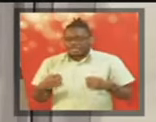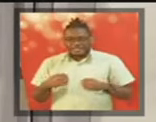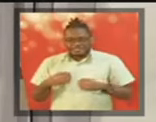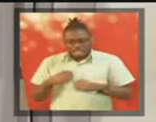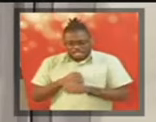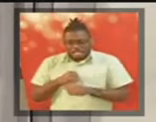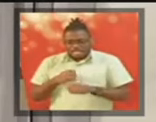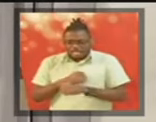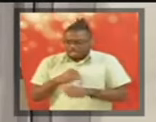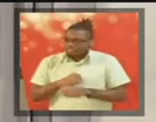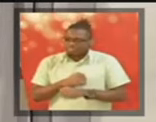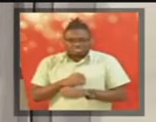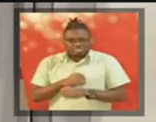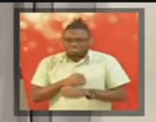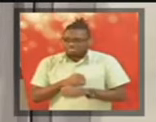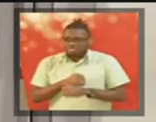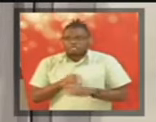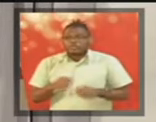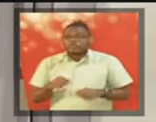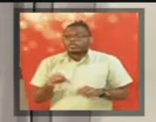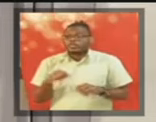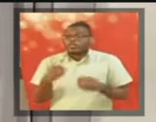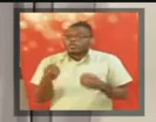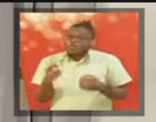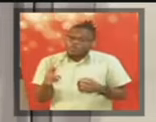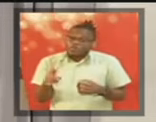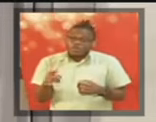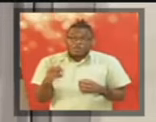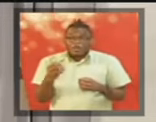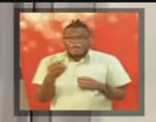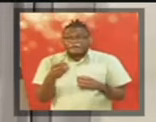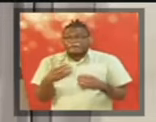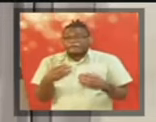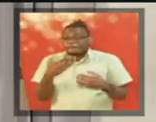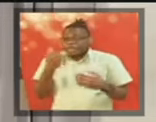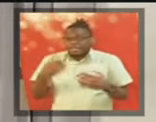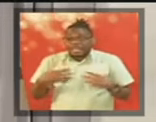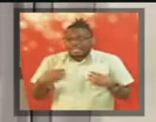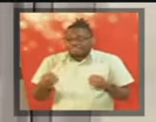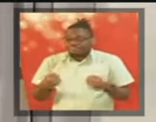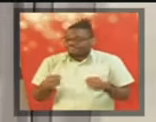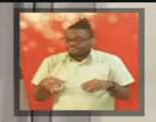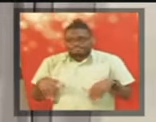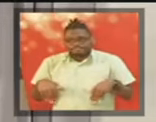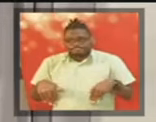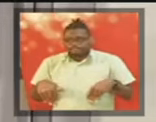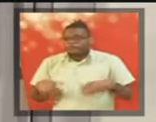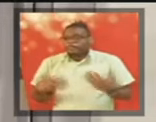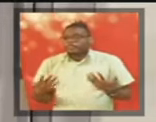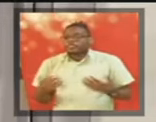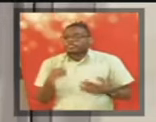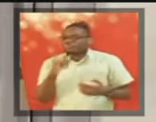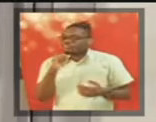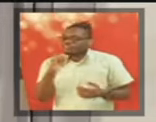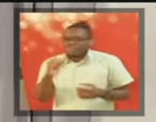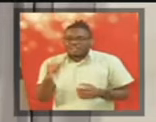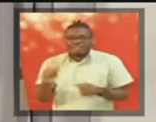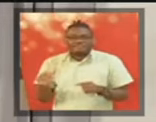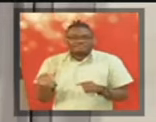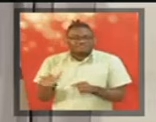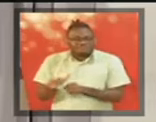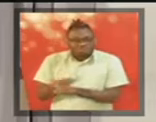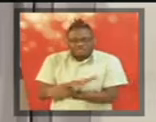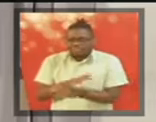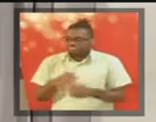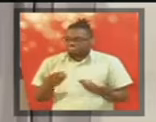example bacteria. So the healing is not as good as someone without diabetes, especially uncontrolled diabetes. So we find, as you related to